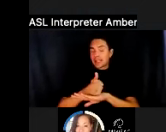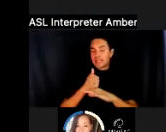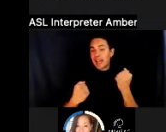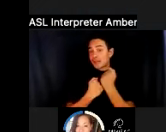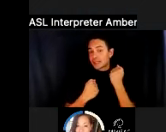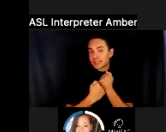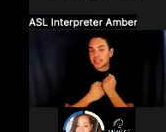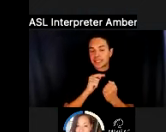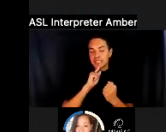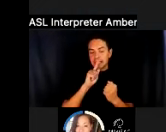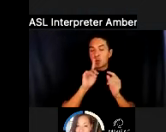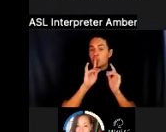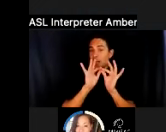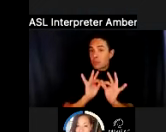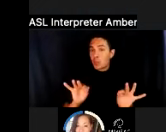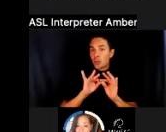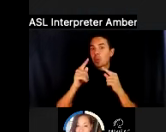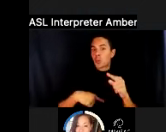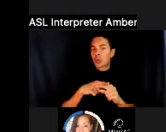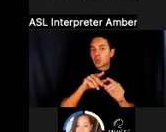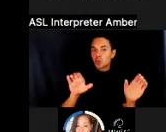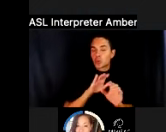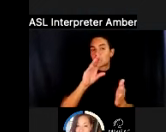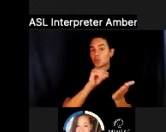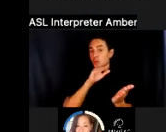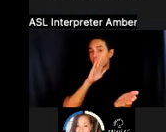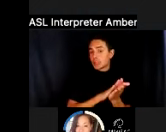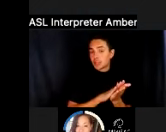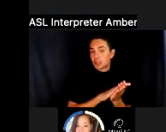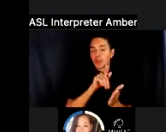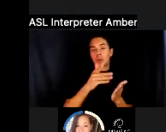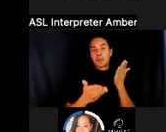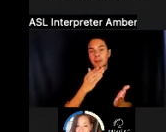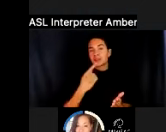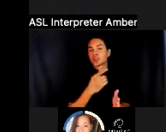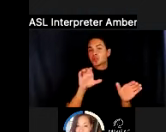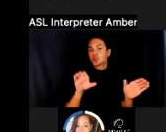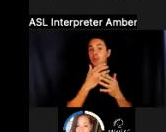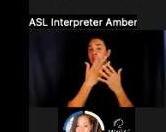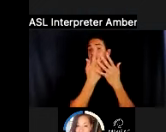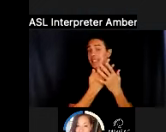is that it's really important that when you're doing your documentation, you might just do intakes,